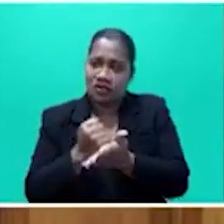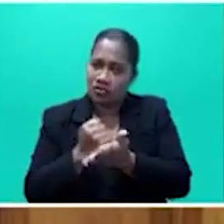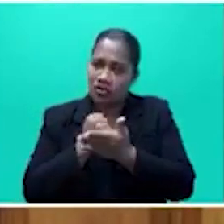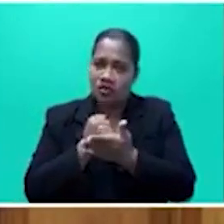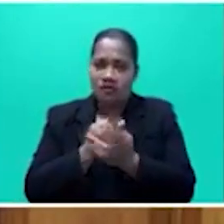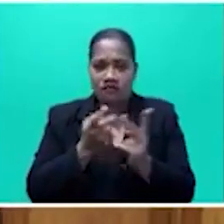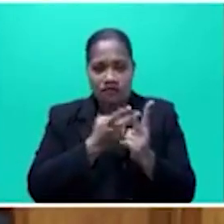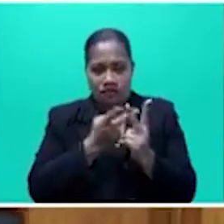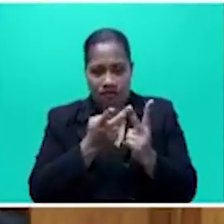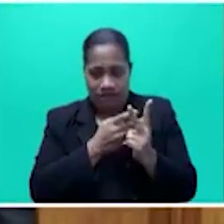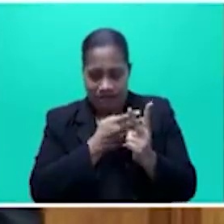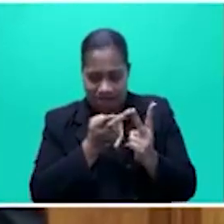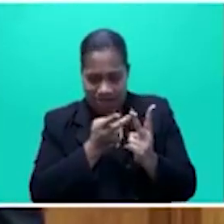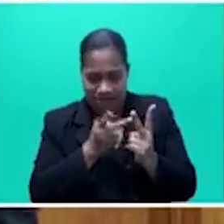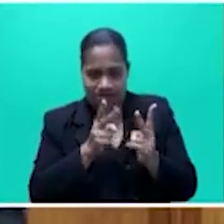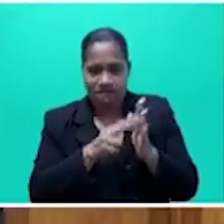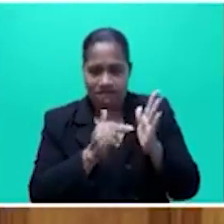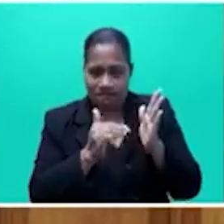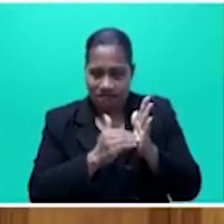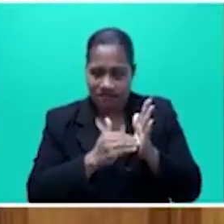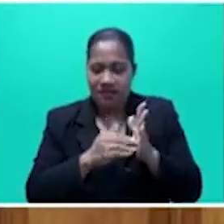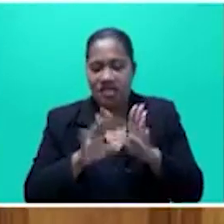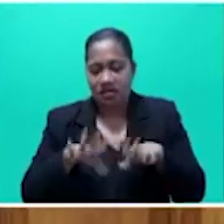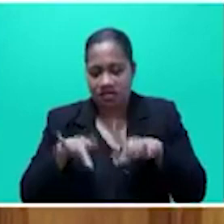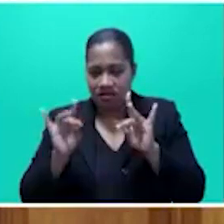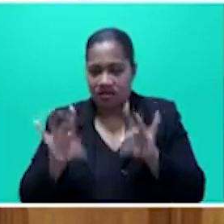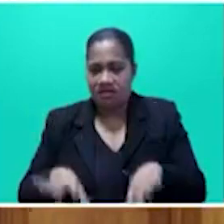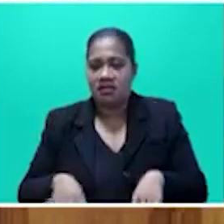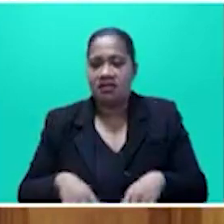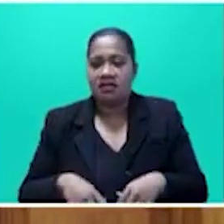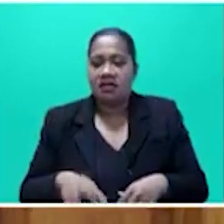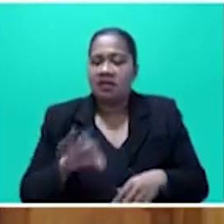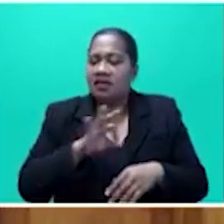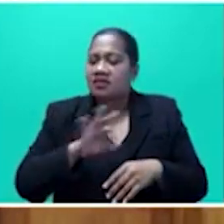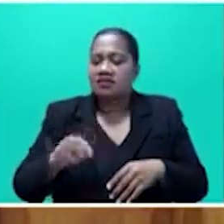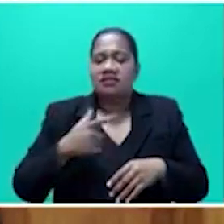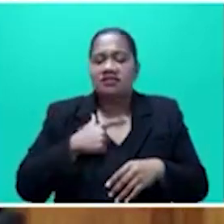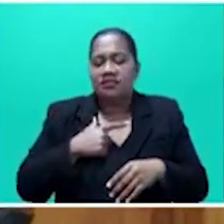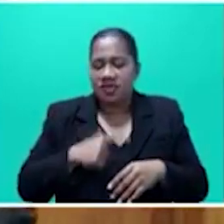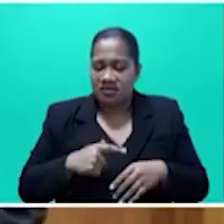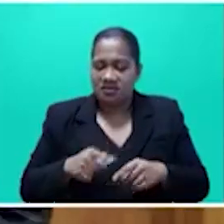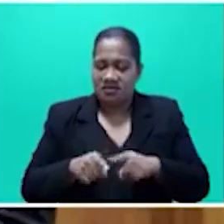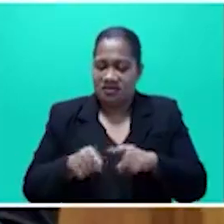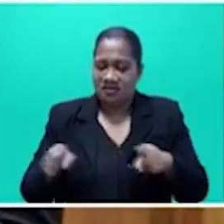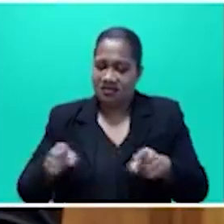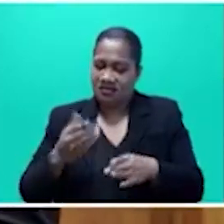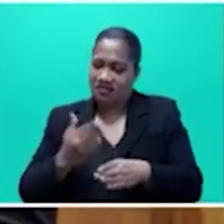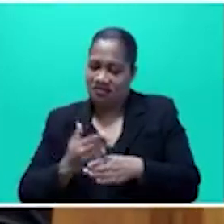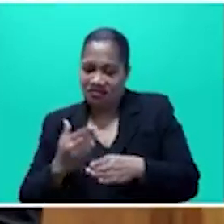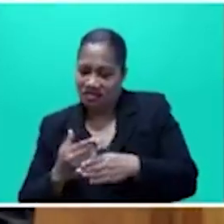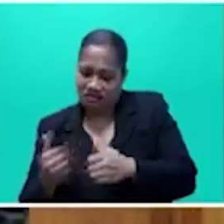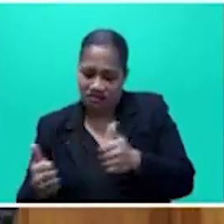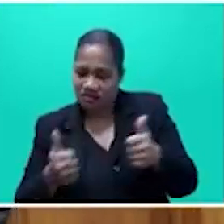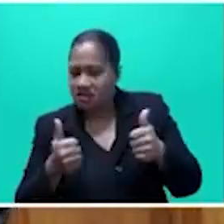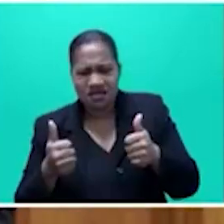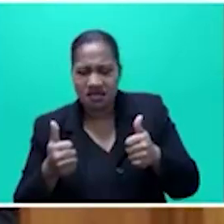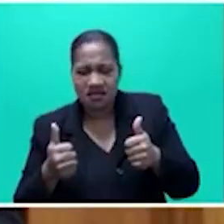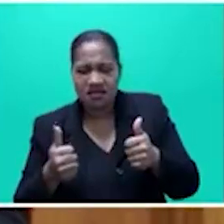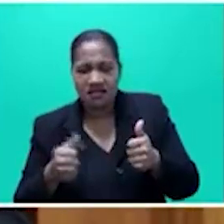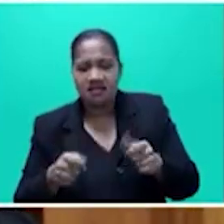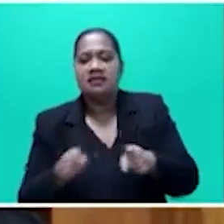That is the reality of it. It's not because you are efficient. We've had better governments in the past. Please, let's always remember that, please, honestly.